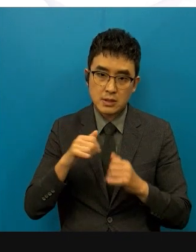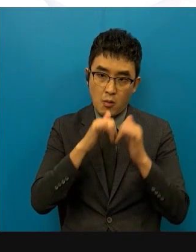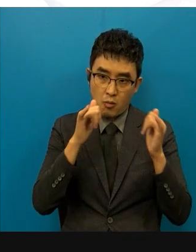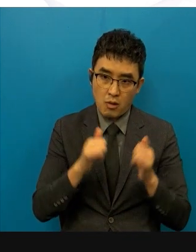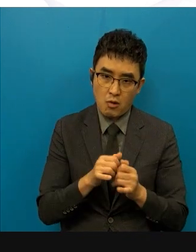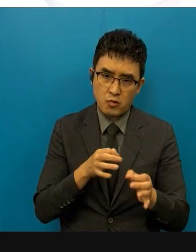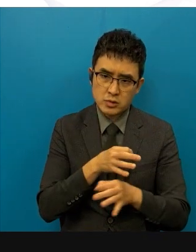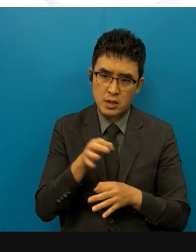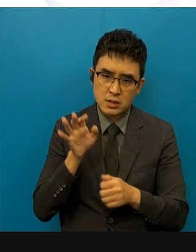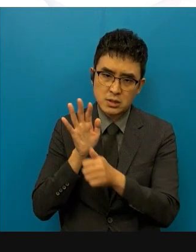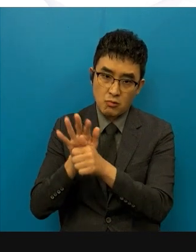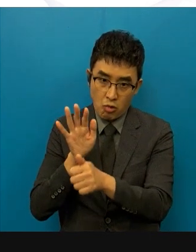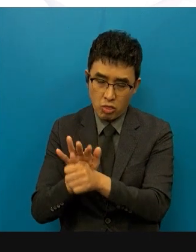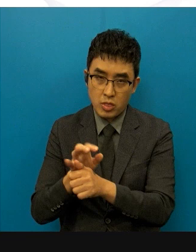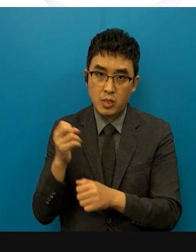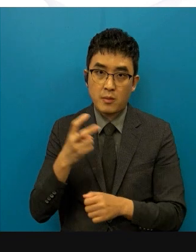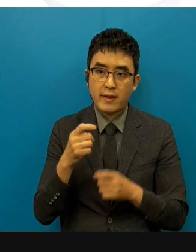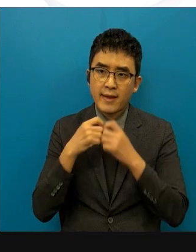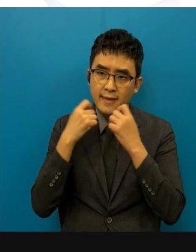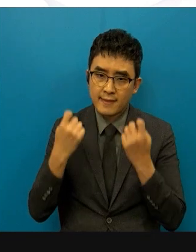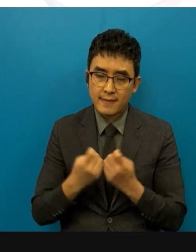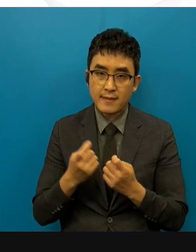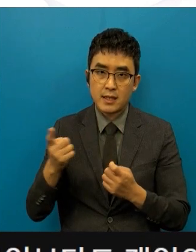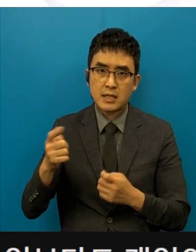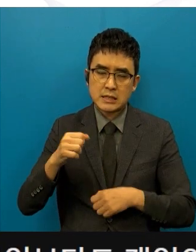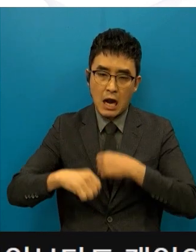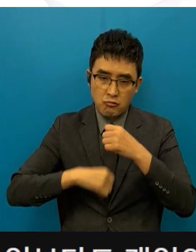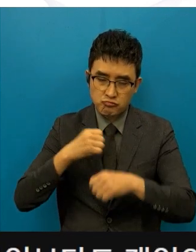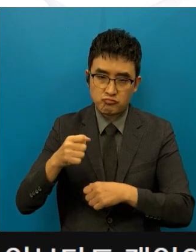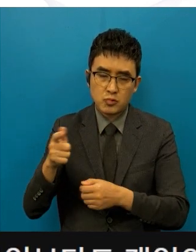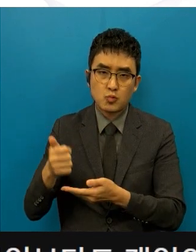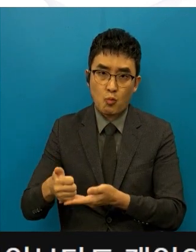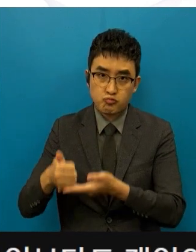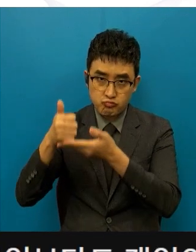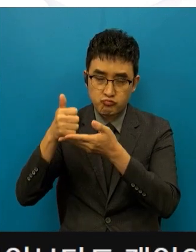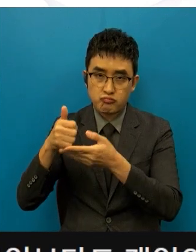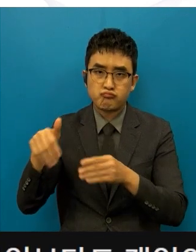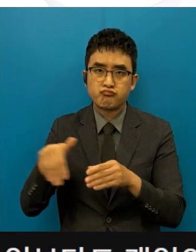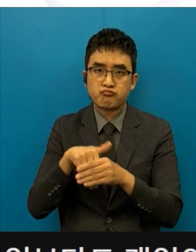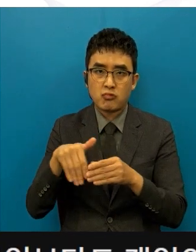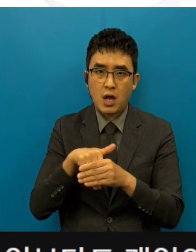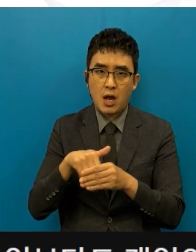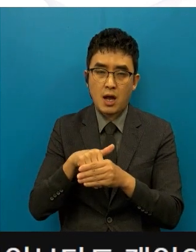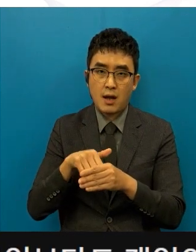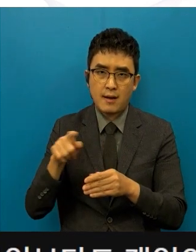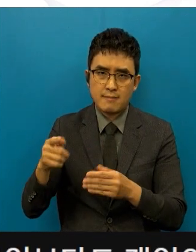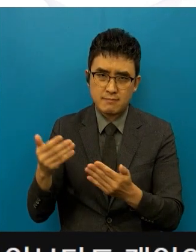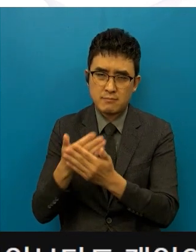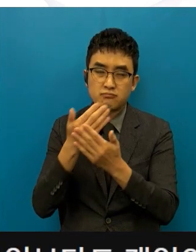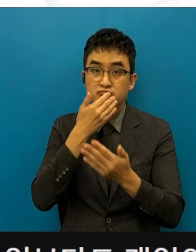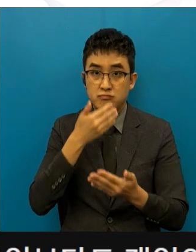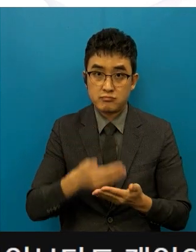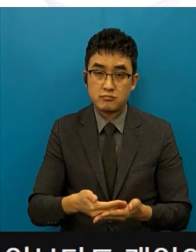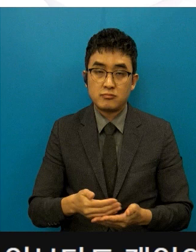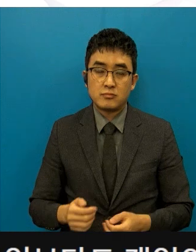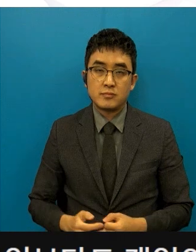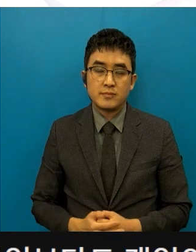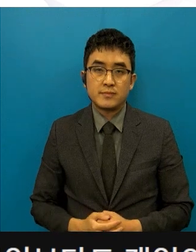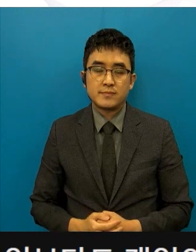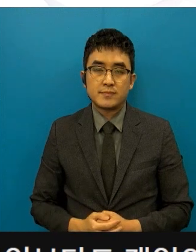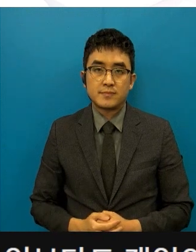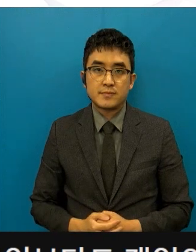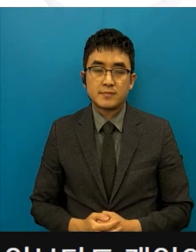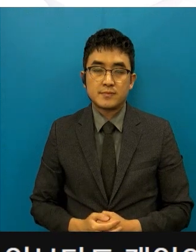the fact that during initial implementation of the system, due to the potential for conflict,